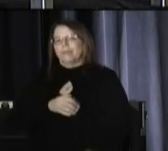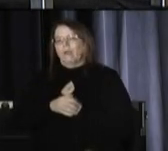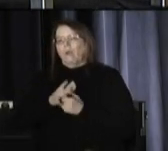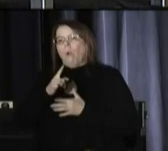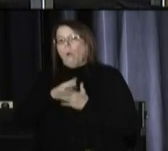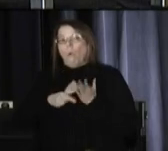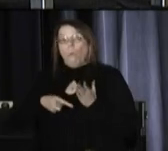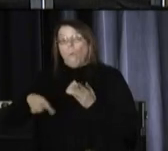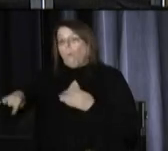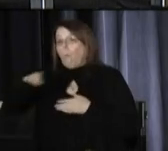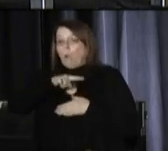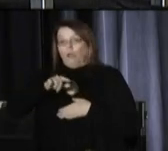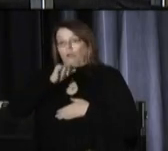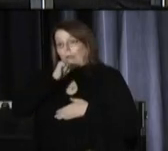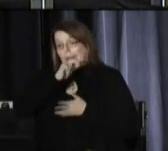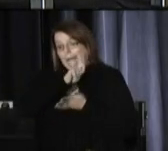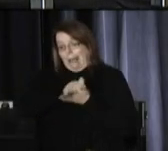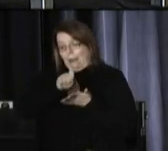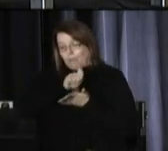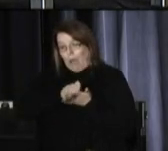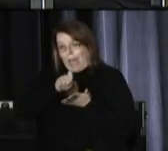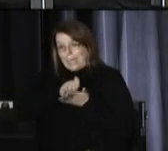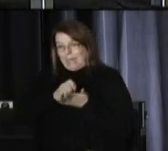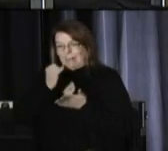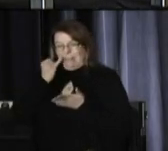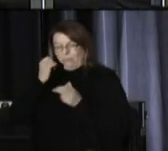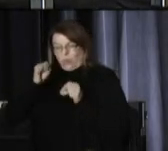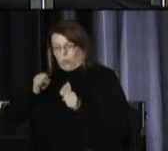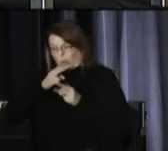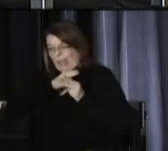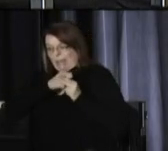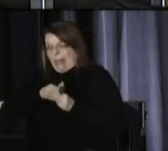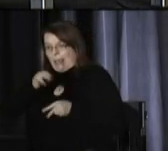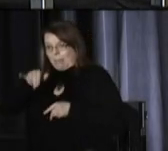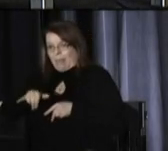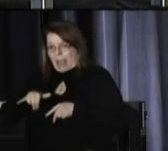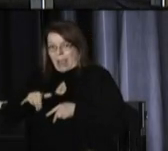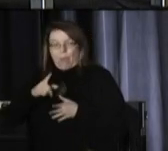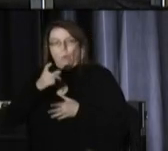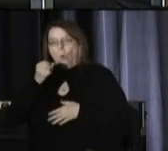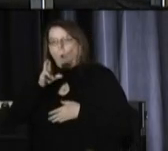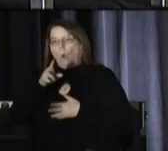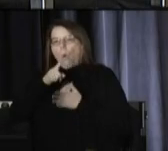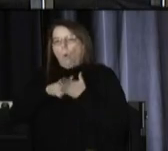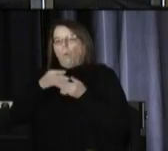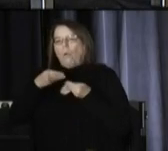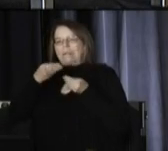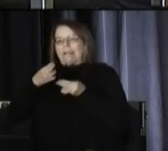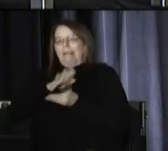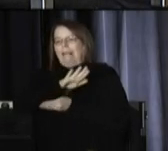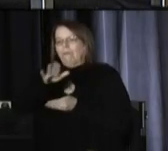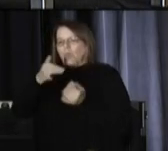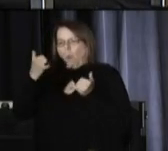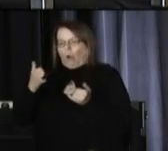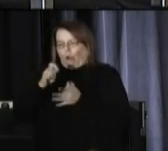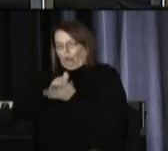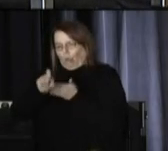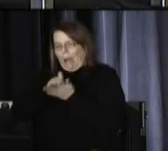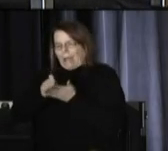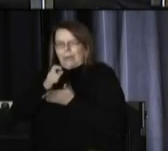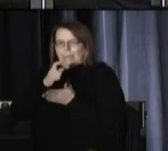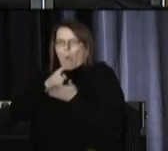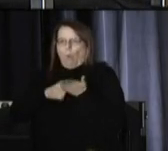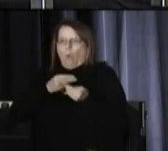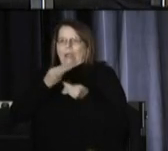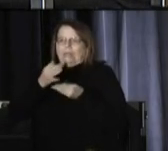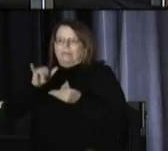you aren't writing, if you can name that, or what's giving your current writing its power.